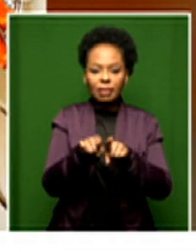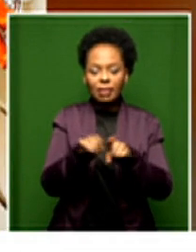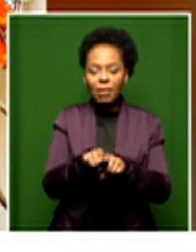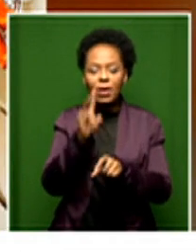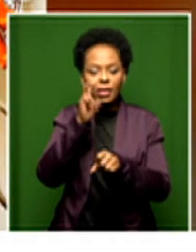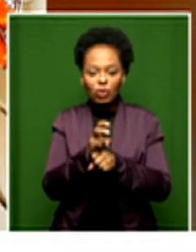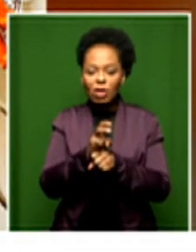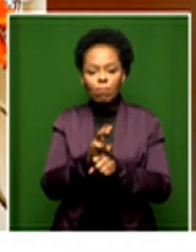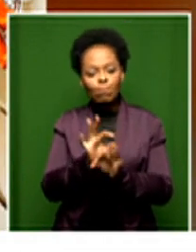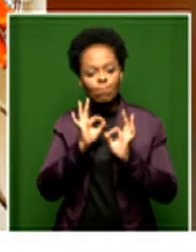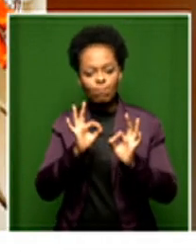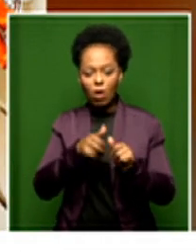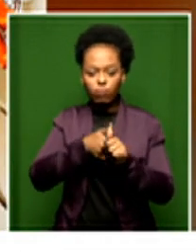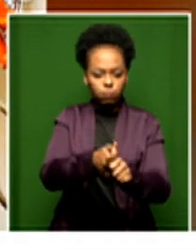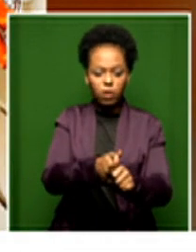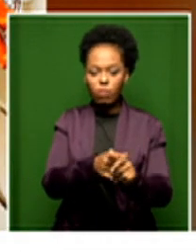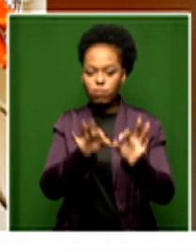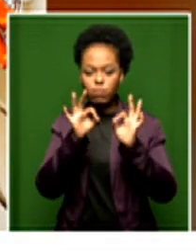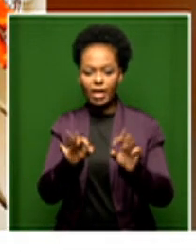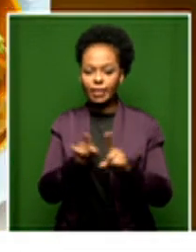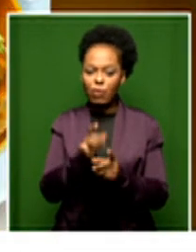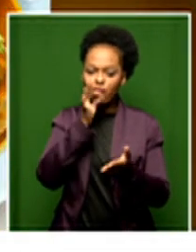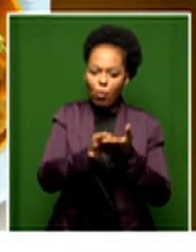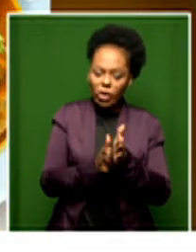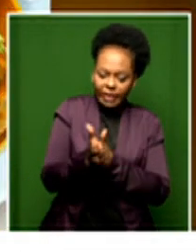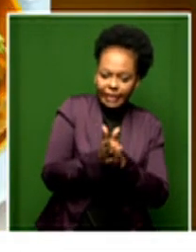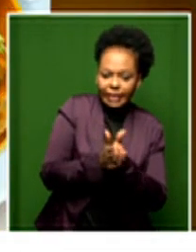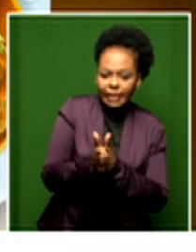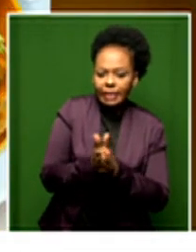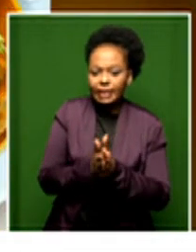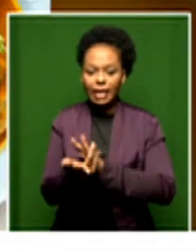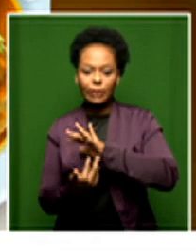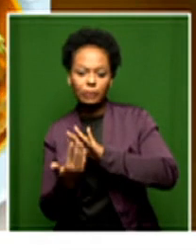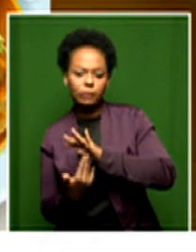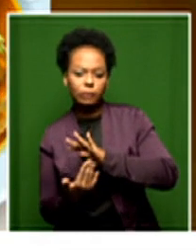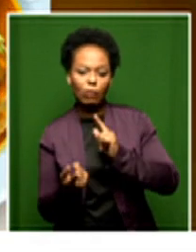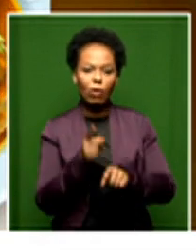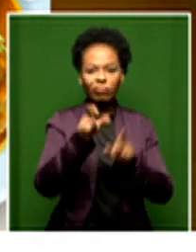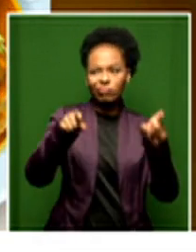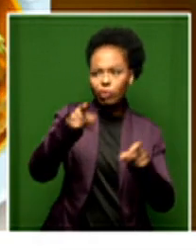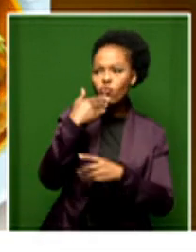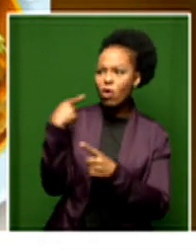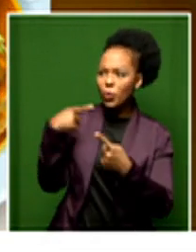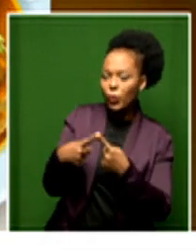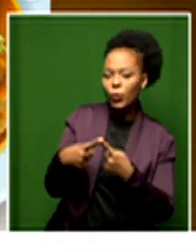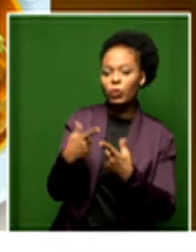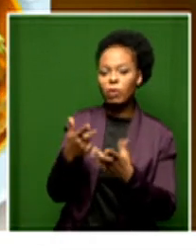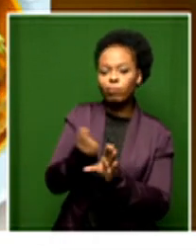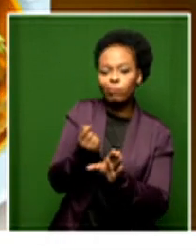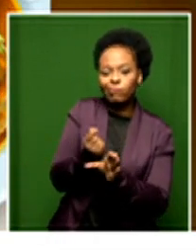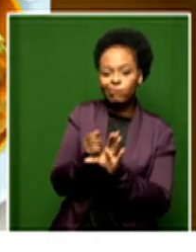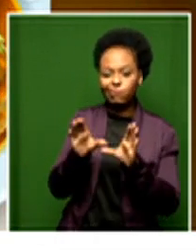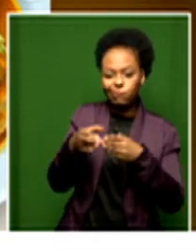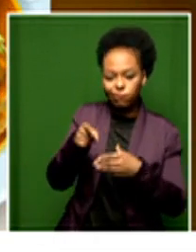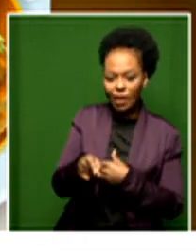be very consistent, and you have to be purpose-driven and find inspiration from people who have been there in the industry more